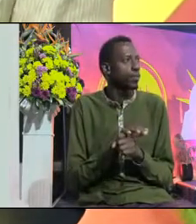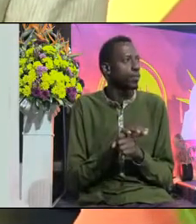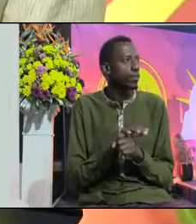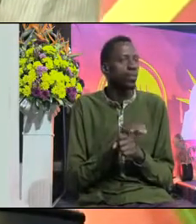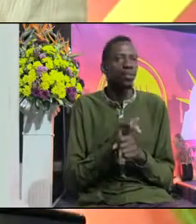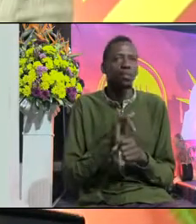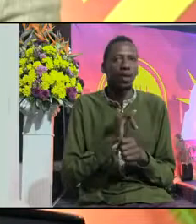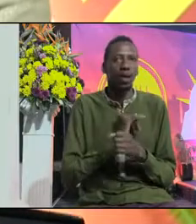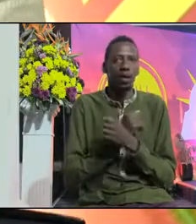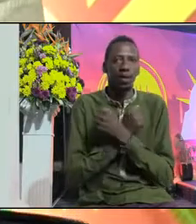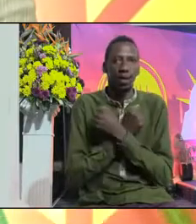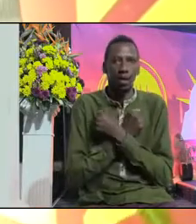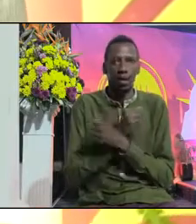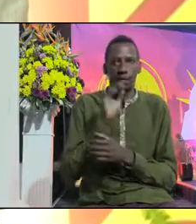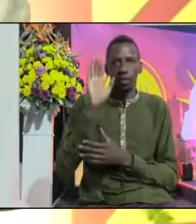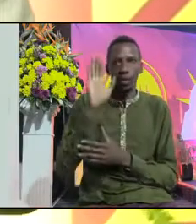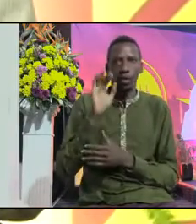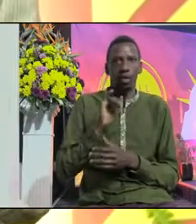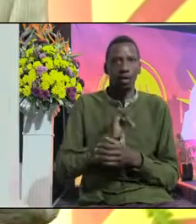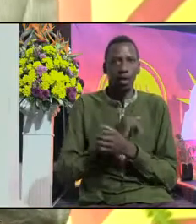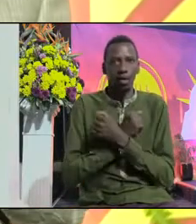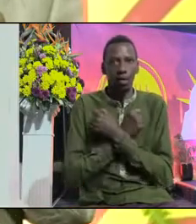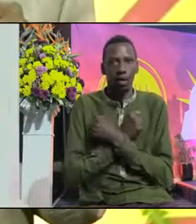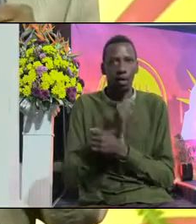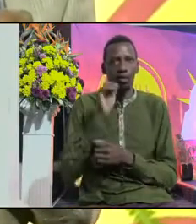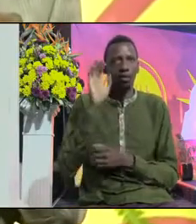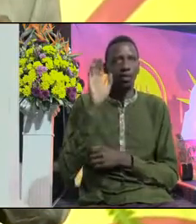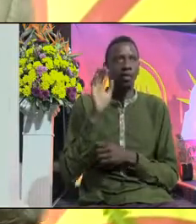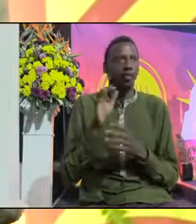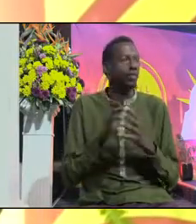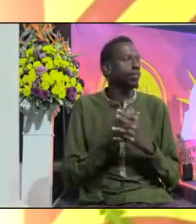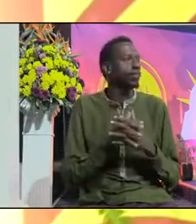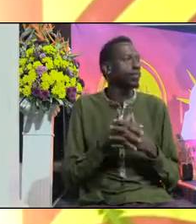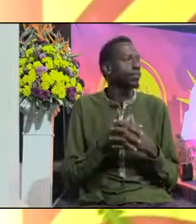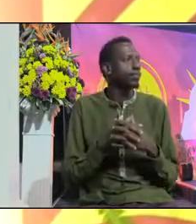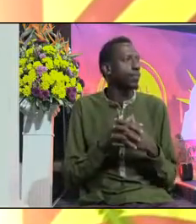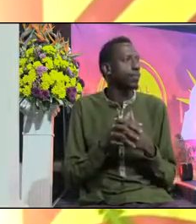I love thee, let me see those who know this